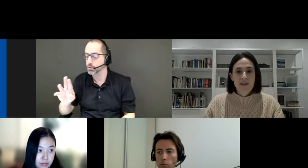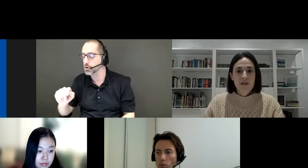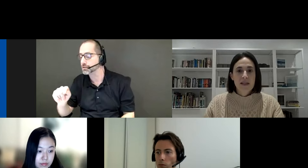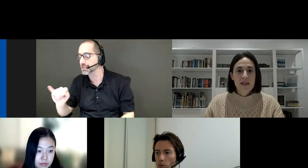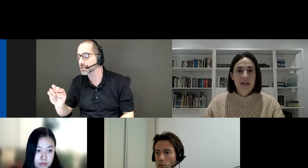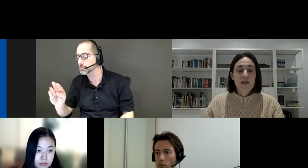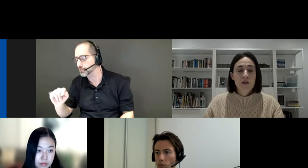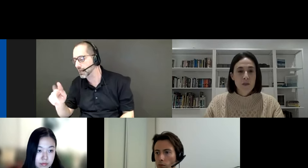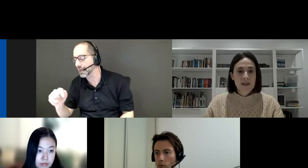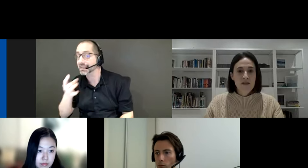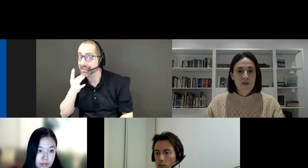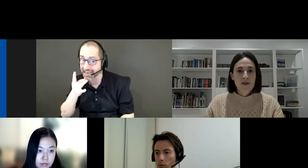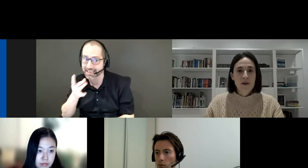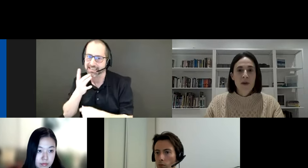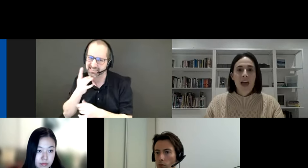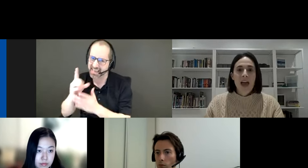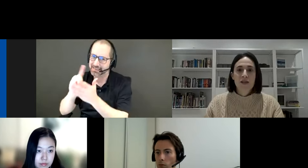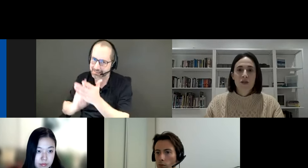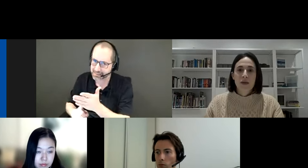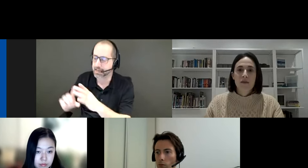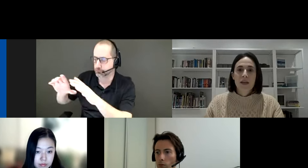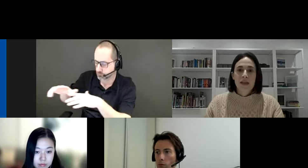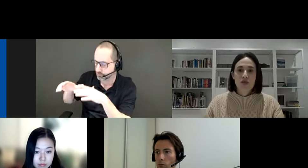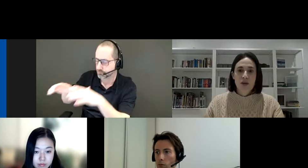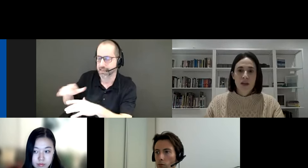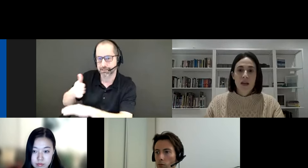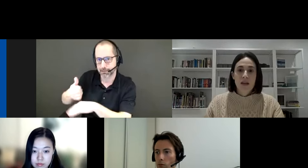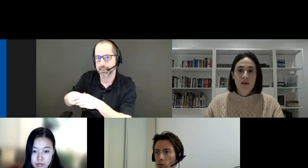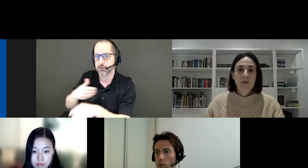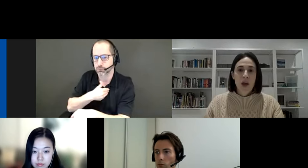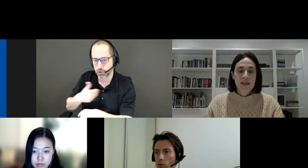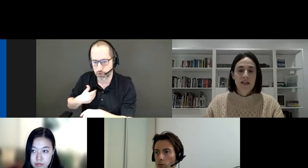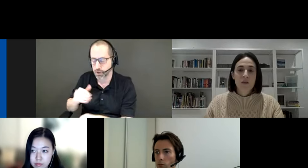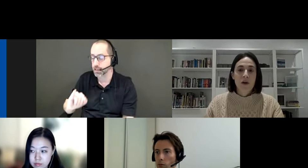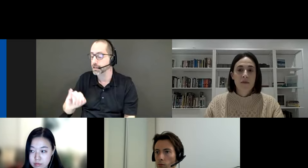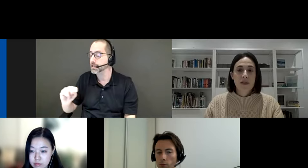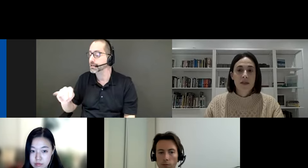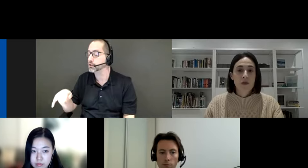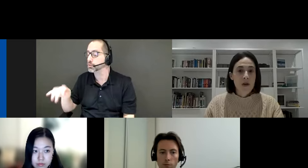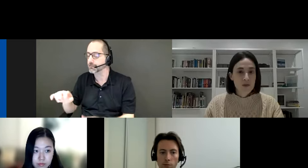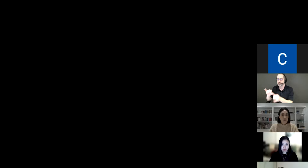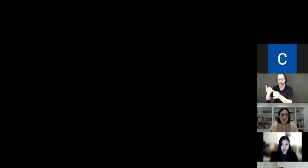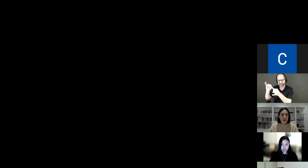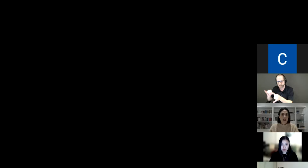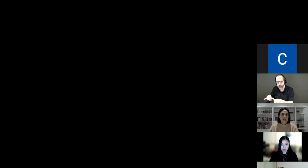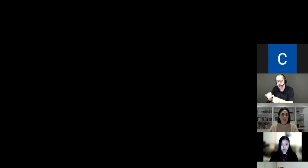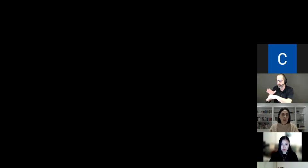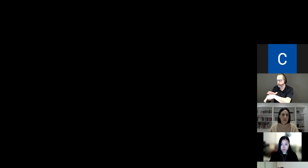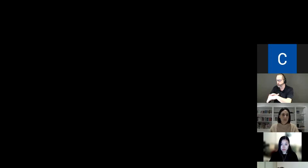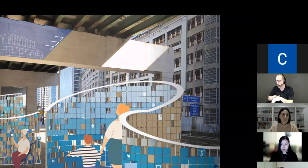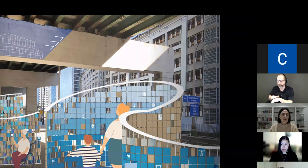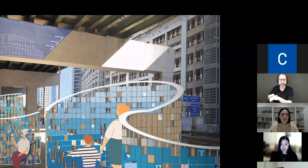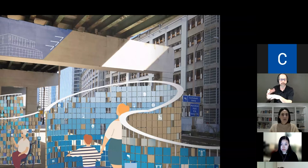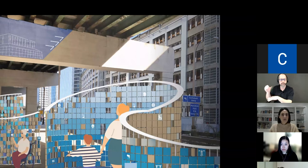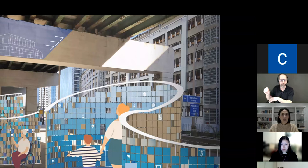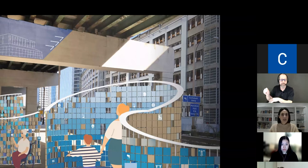design consultancy that's also based in Toronto and Intuitive is an engineering consultant practices with offices across North America and the UK